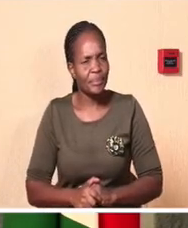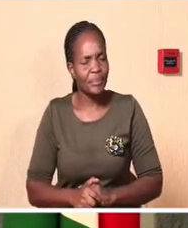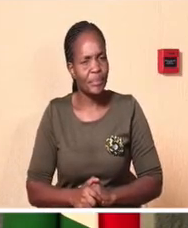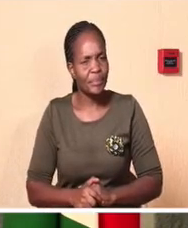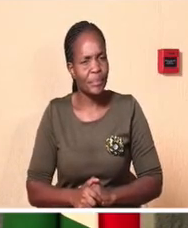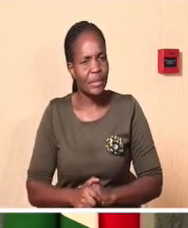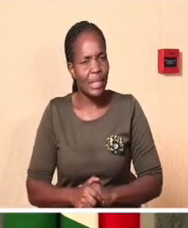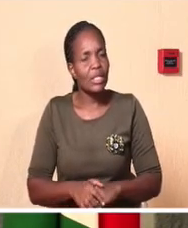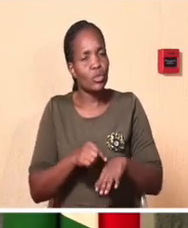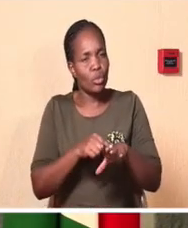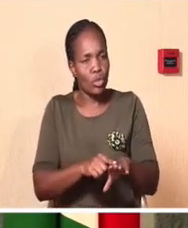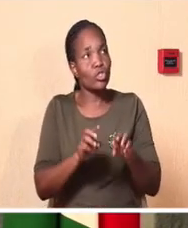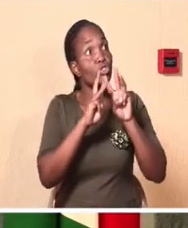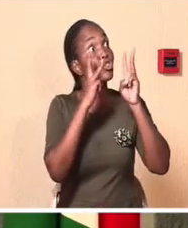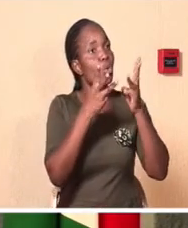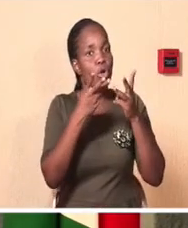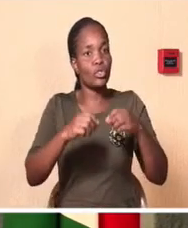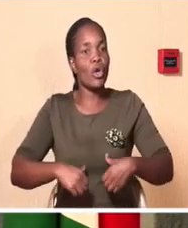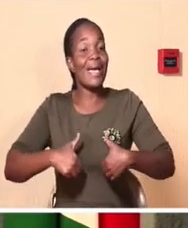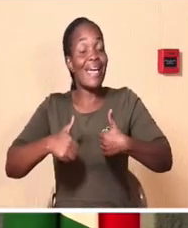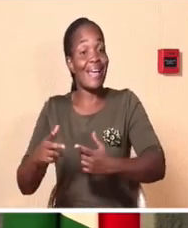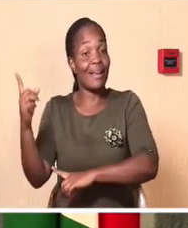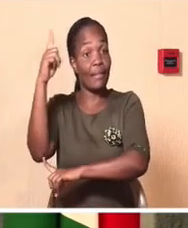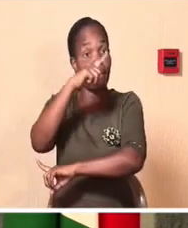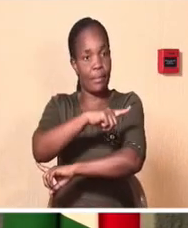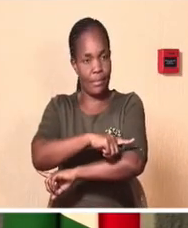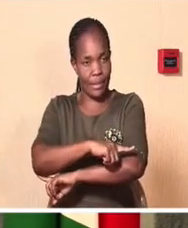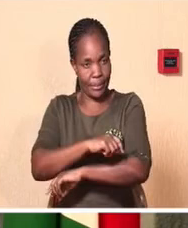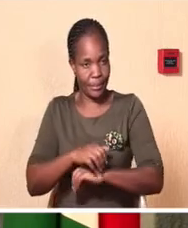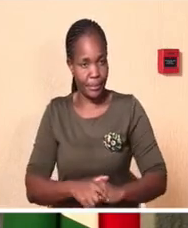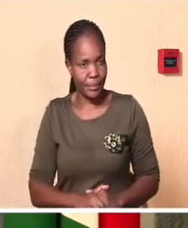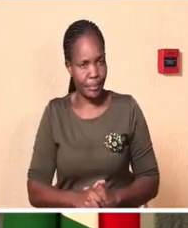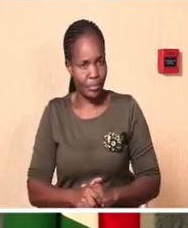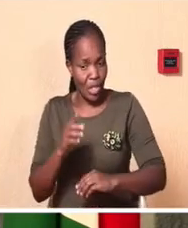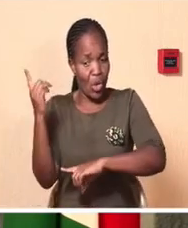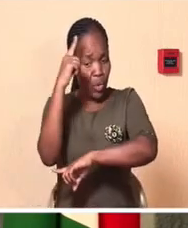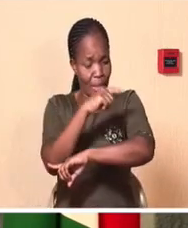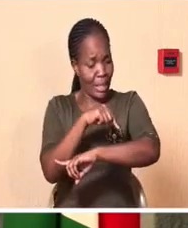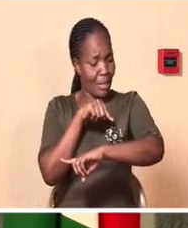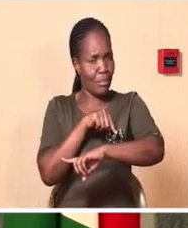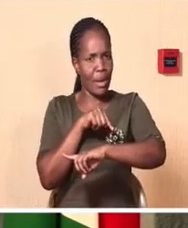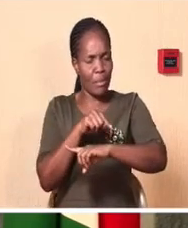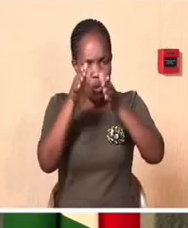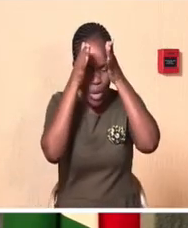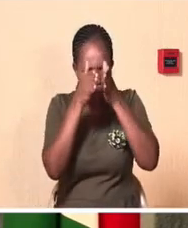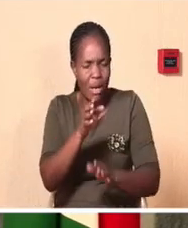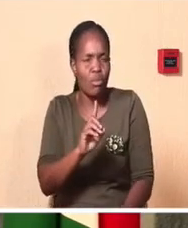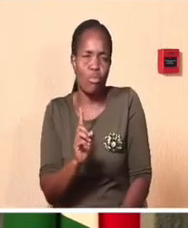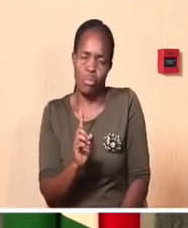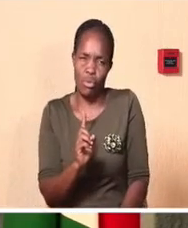Health Day, and this day is, will be focused